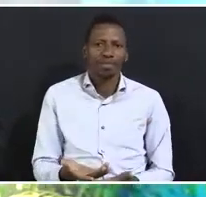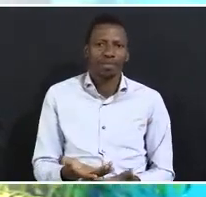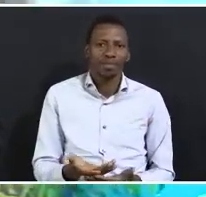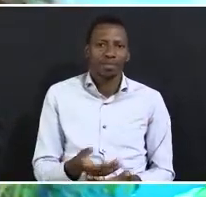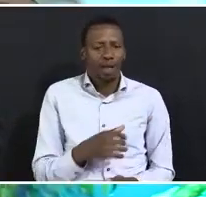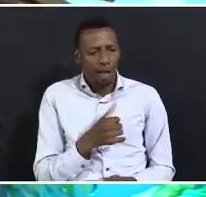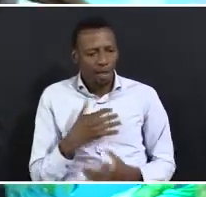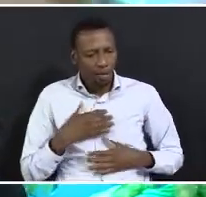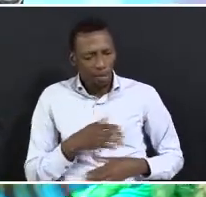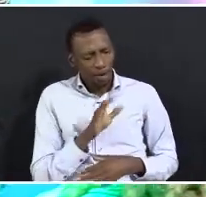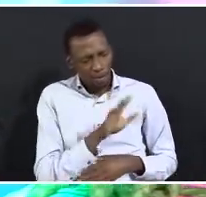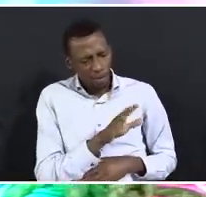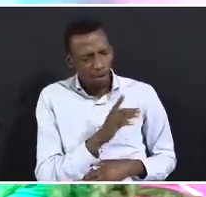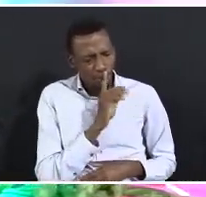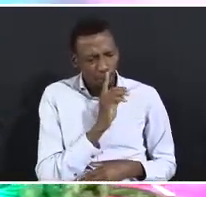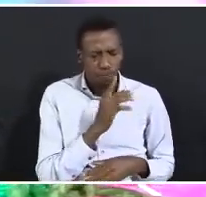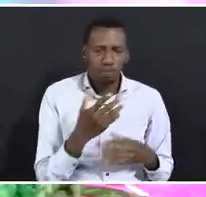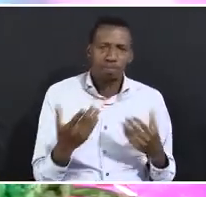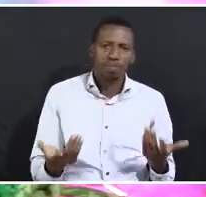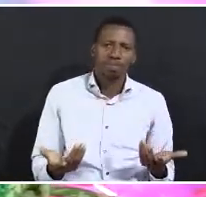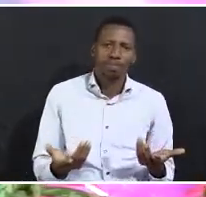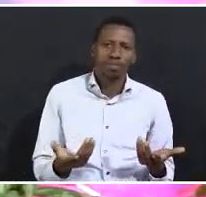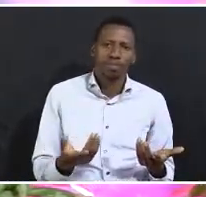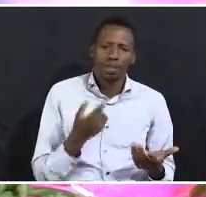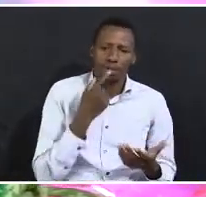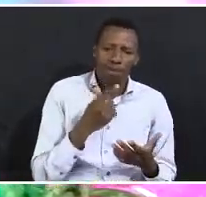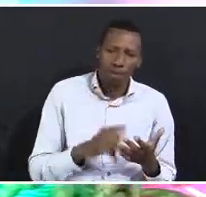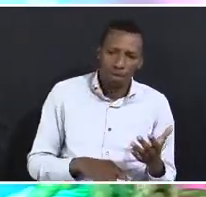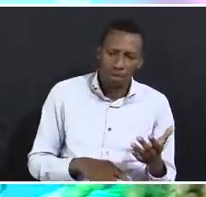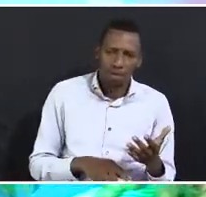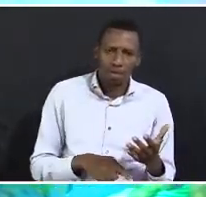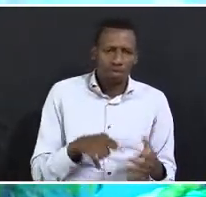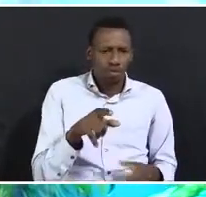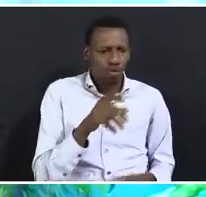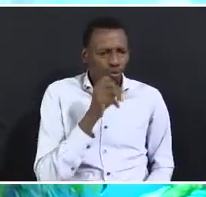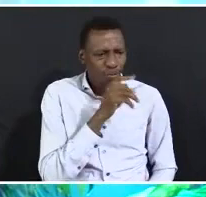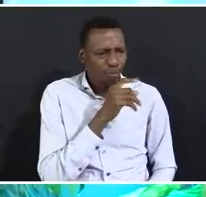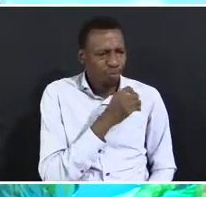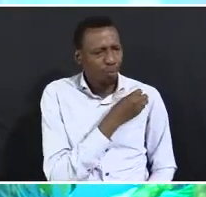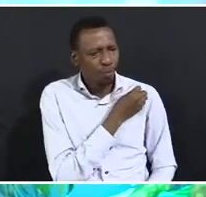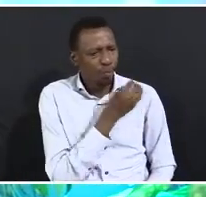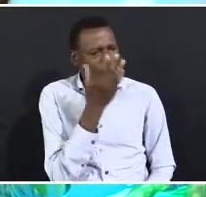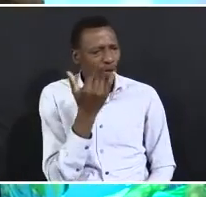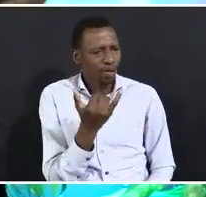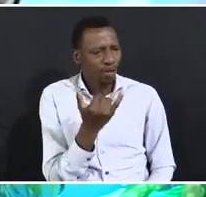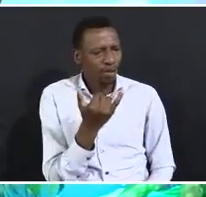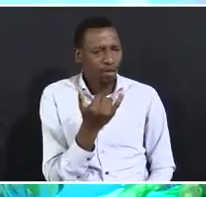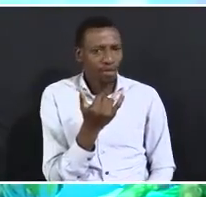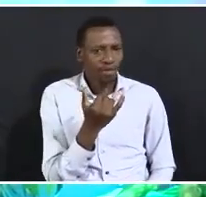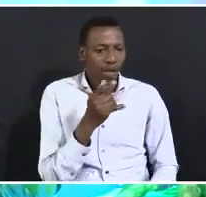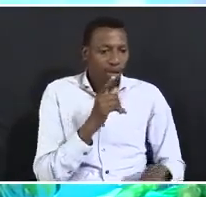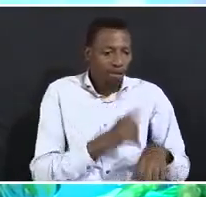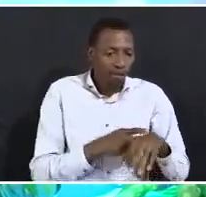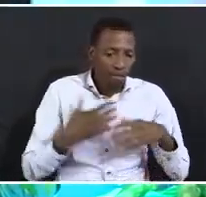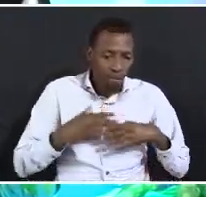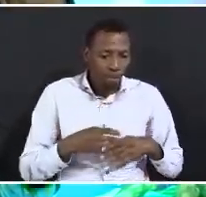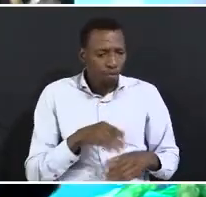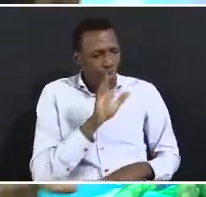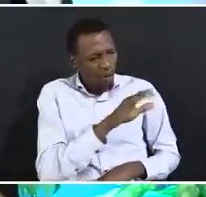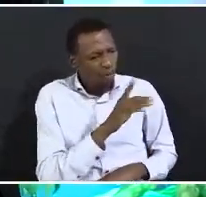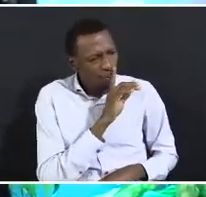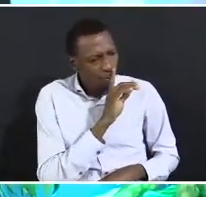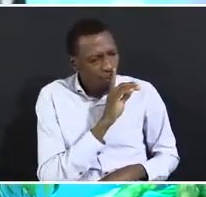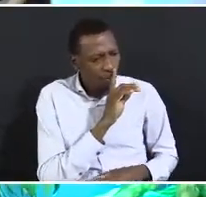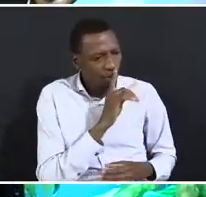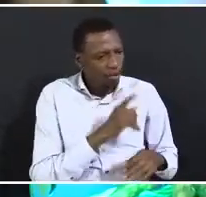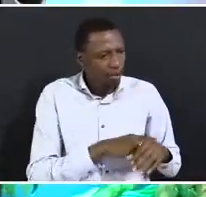Some people tried to calm them down, saying, "My friend, you are making noise." And the Bible records, the more they tried to calm